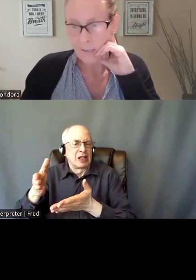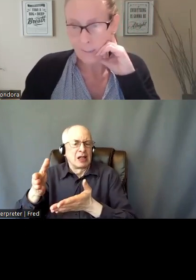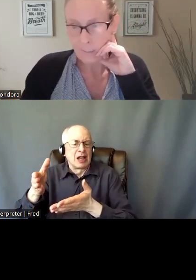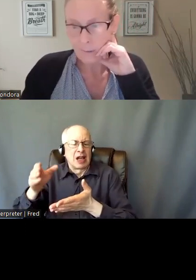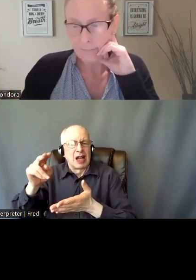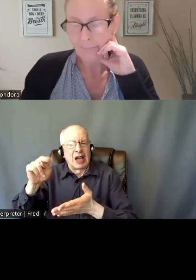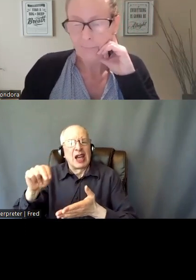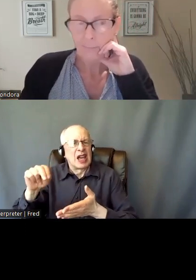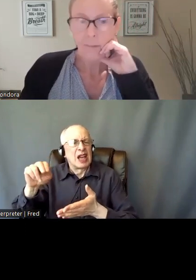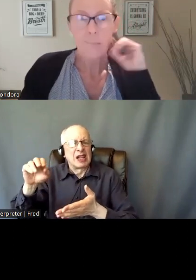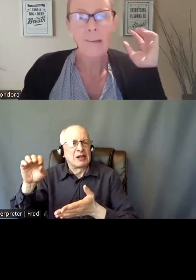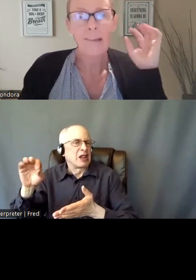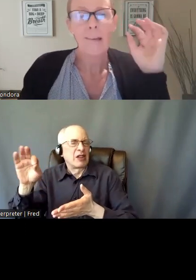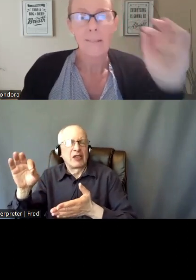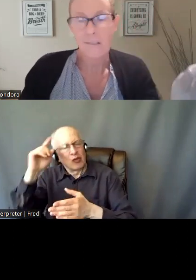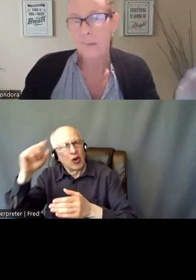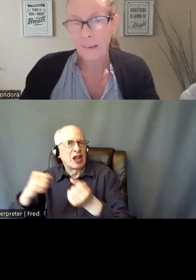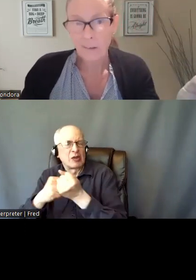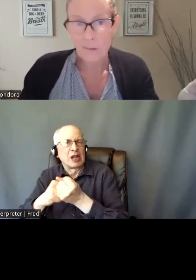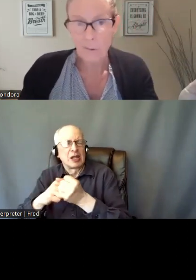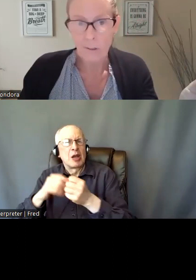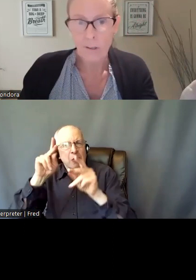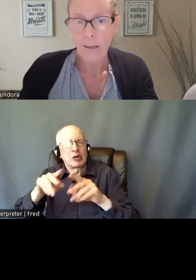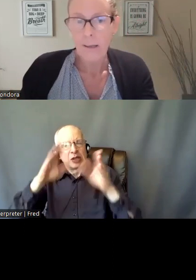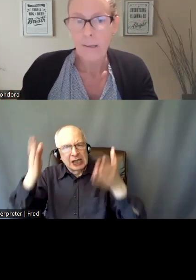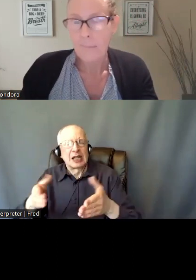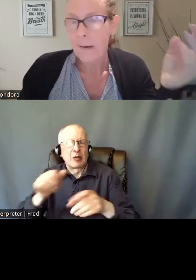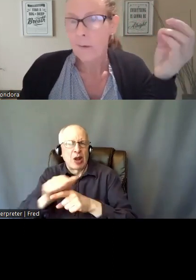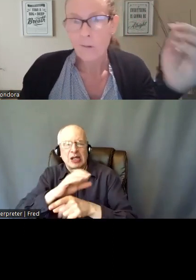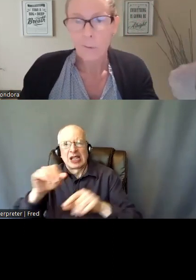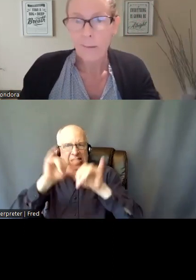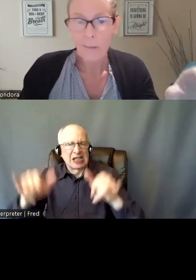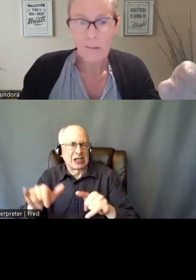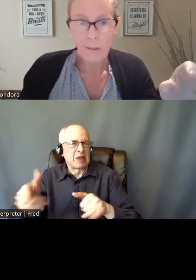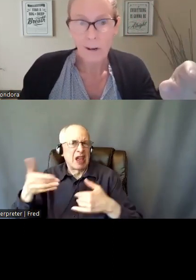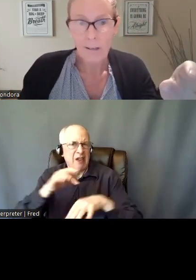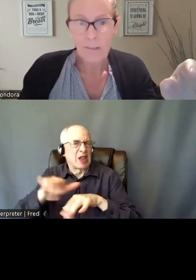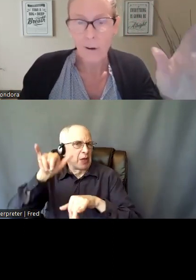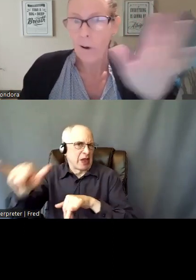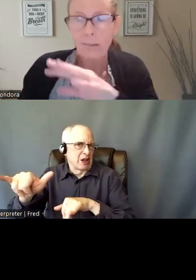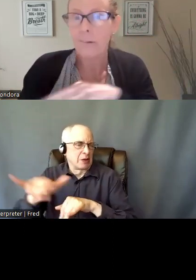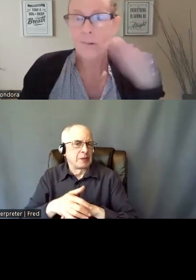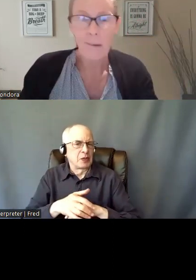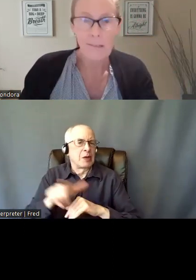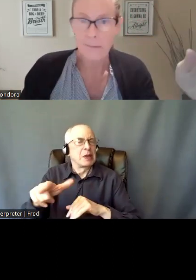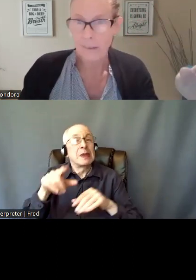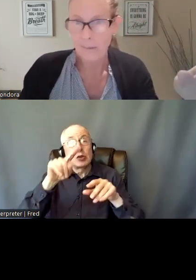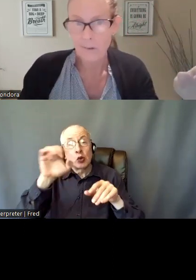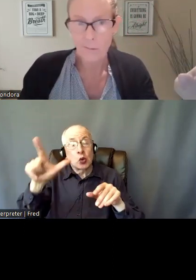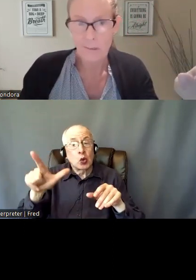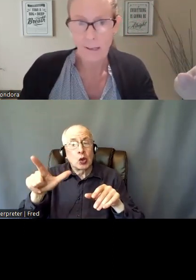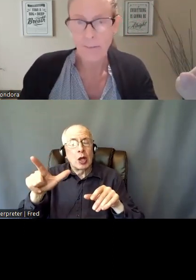and Systems. But this particular tool is about a tool that looks across all different domains